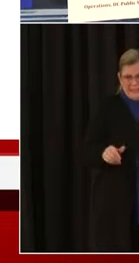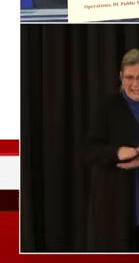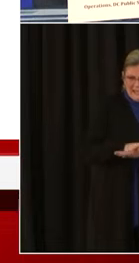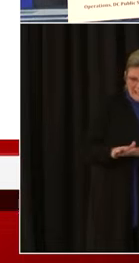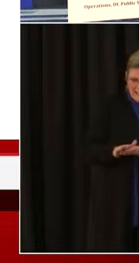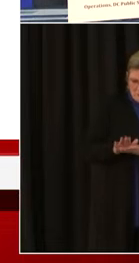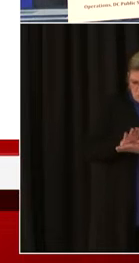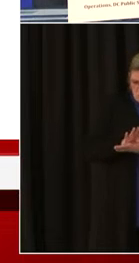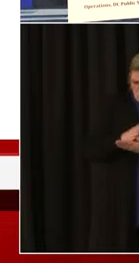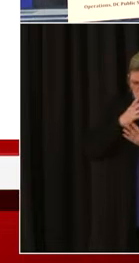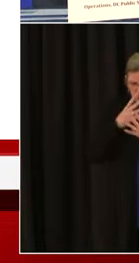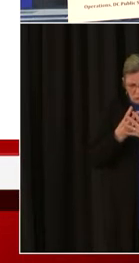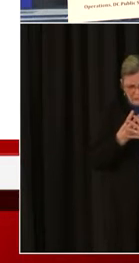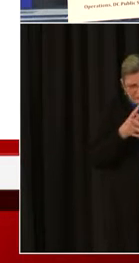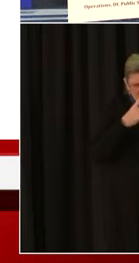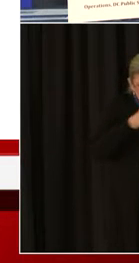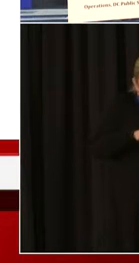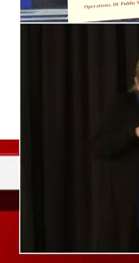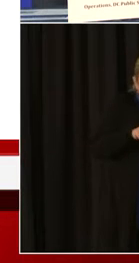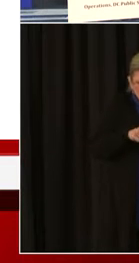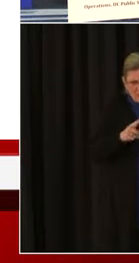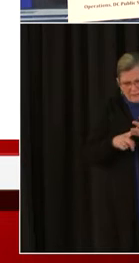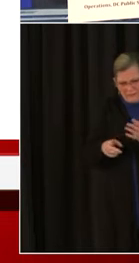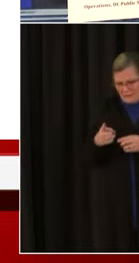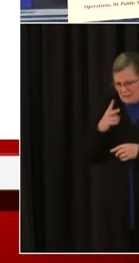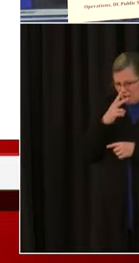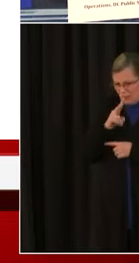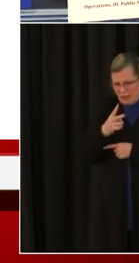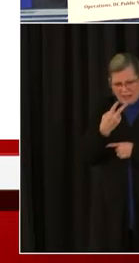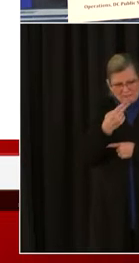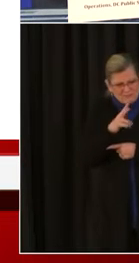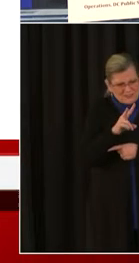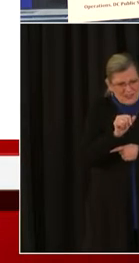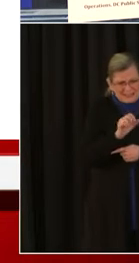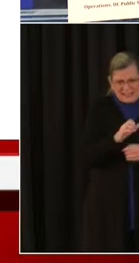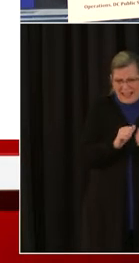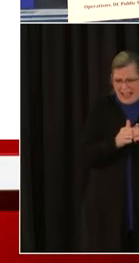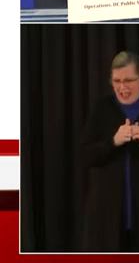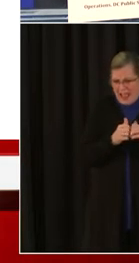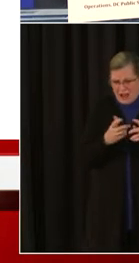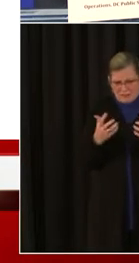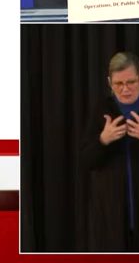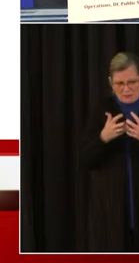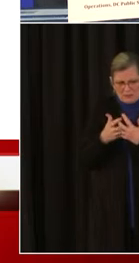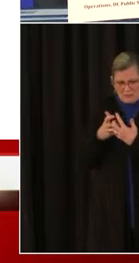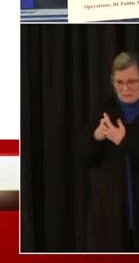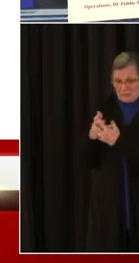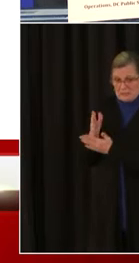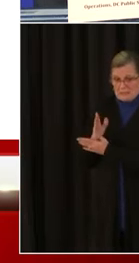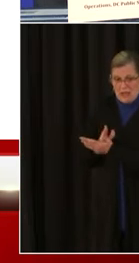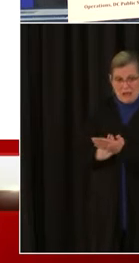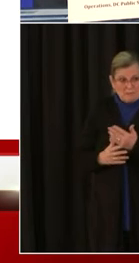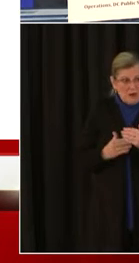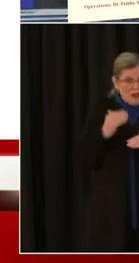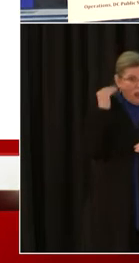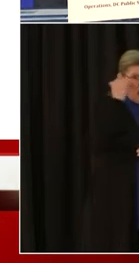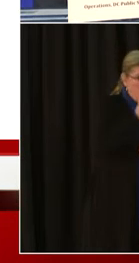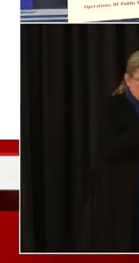received a tailored and school-specific plan. So no matter what school you're going to, that school has received a